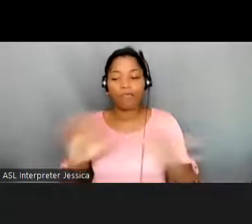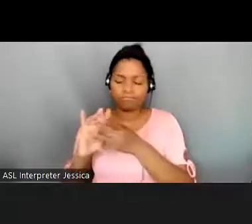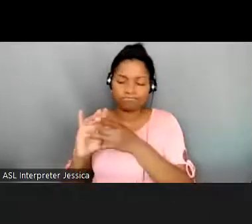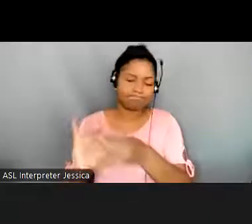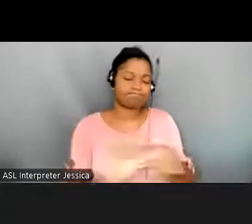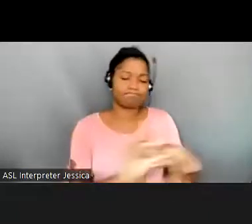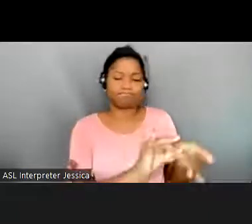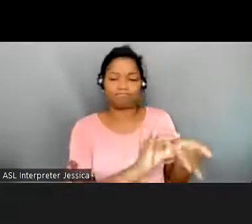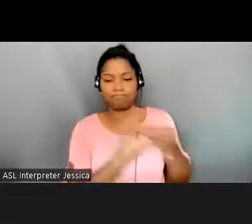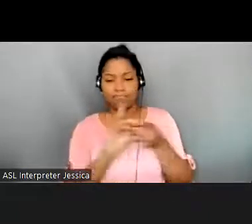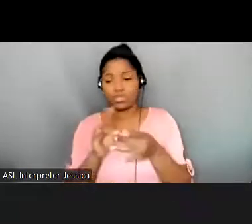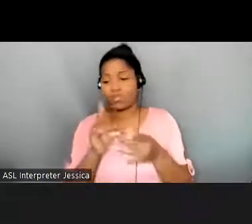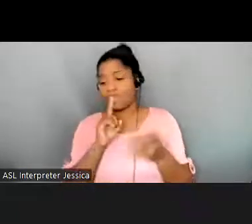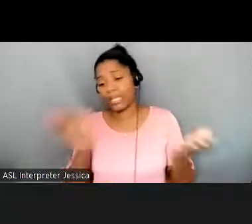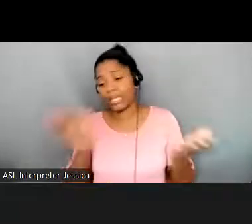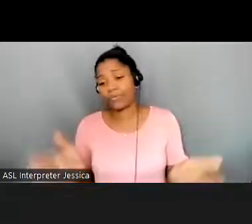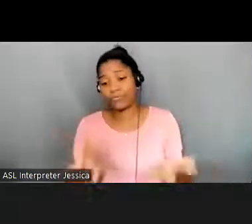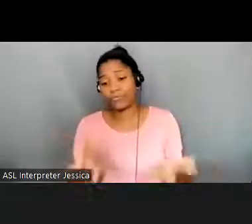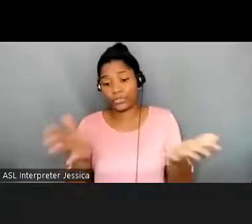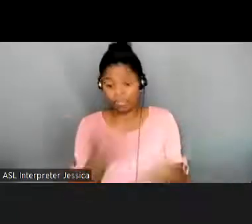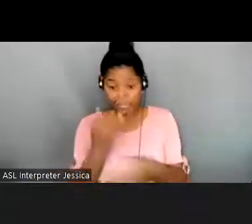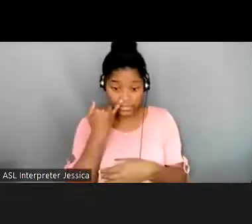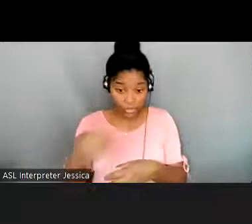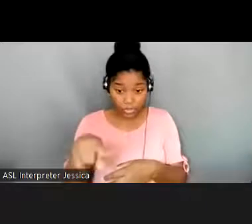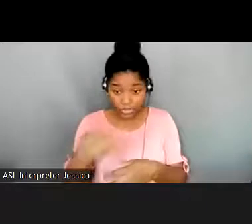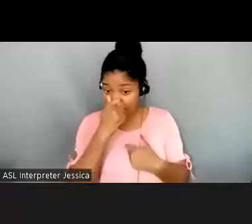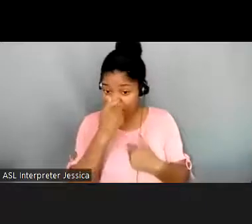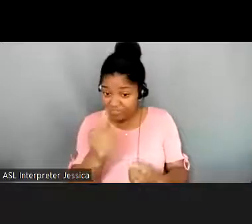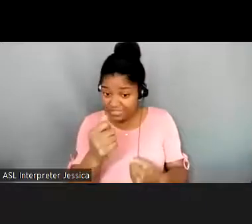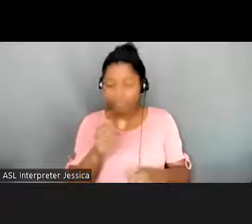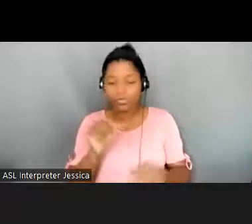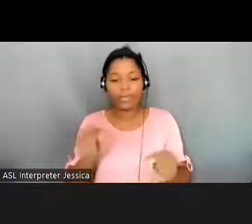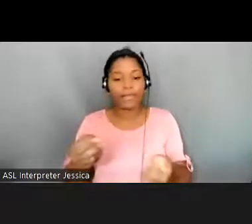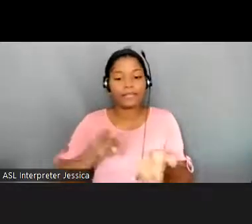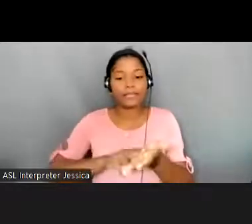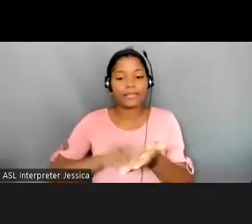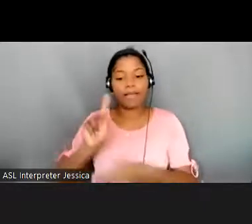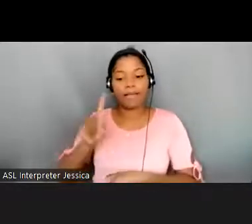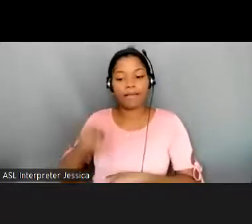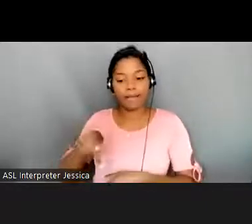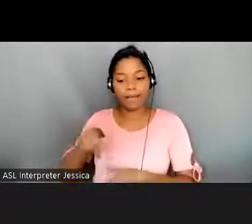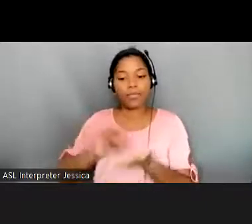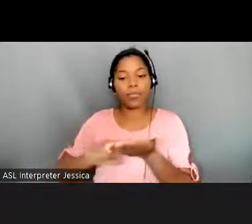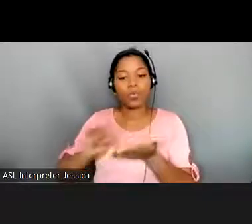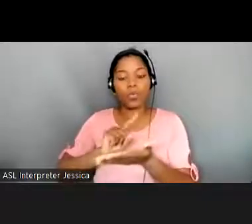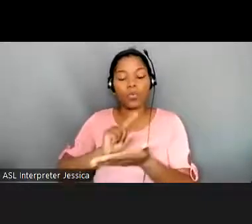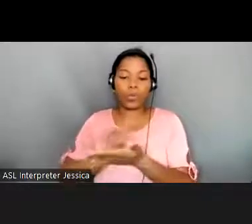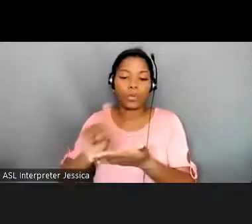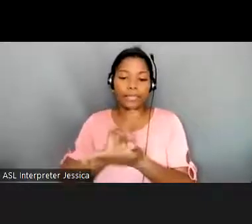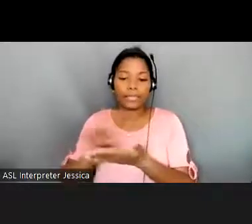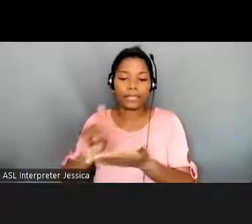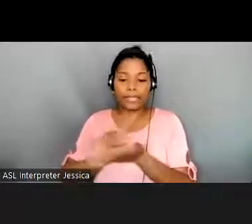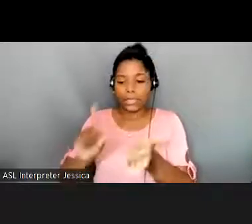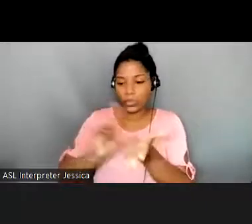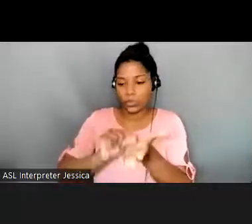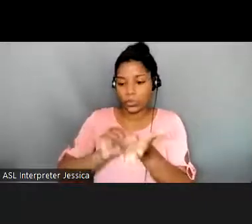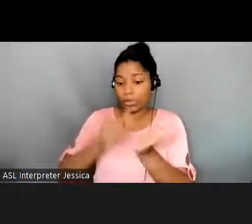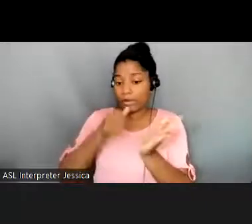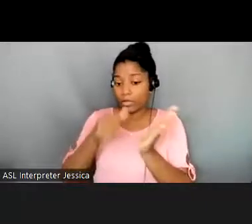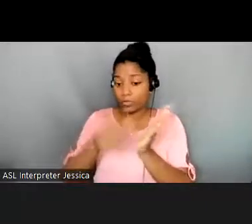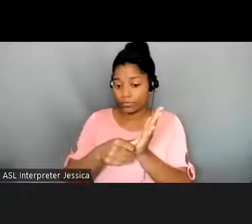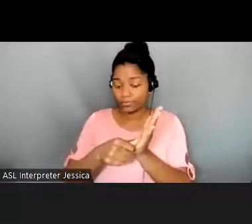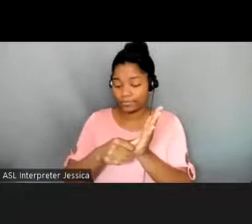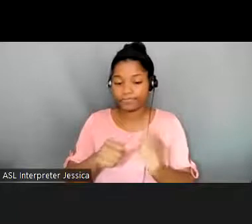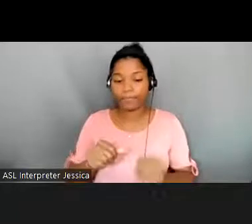I'd like to encourage you, if you're interested in intergenerational work, to sign up for our weekly e-newsletter, Generations This Week. Watch out for our